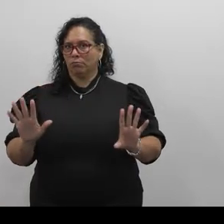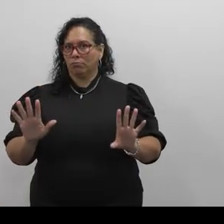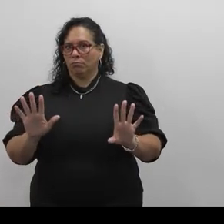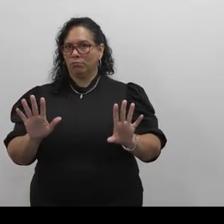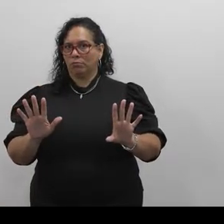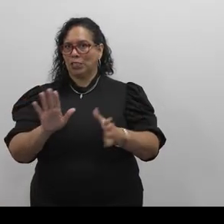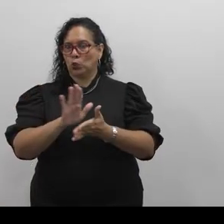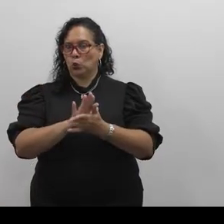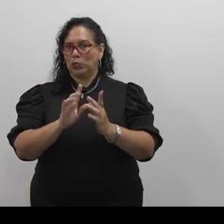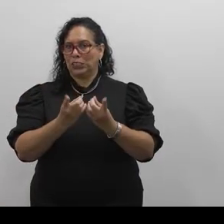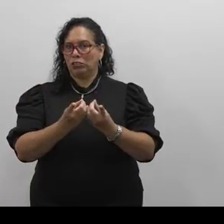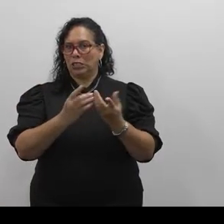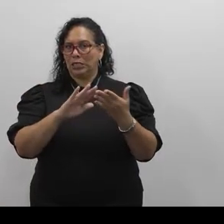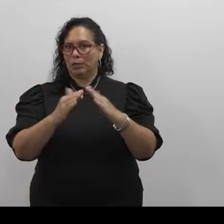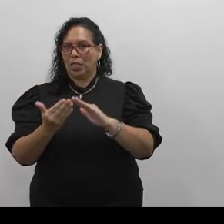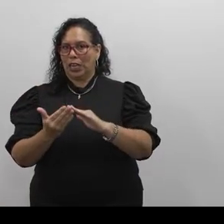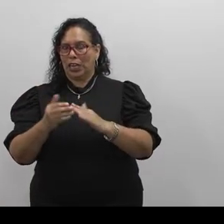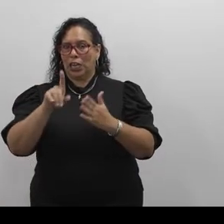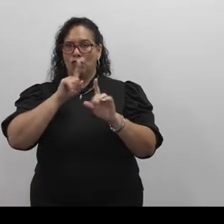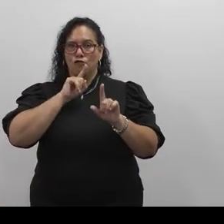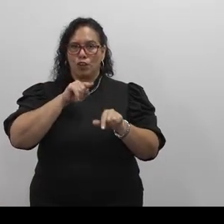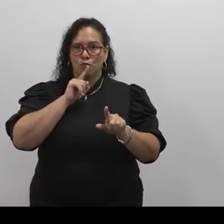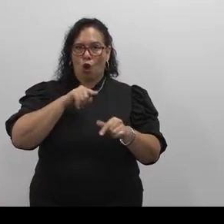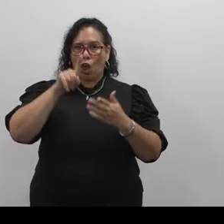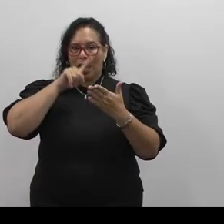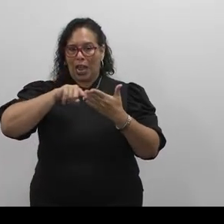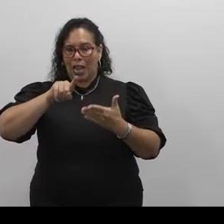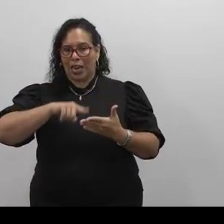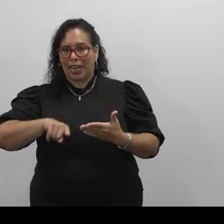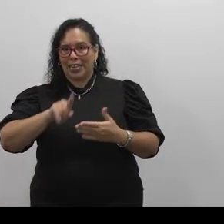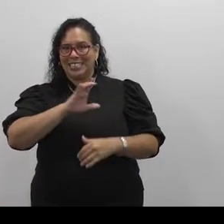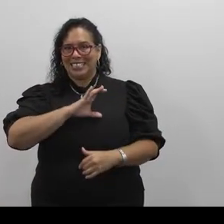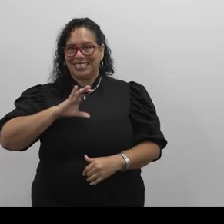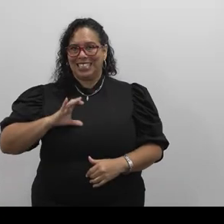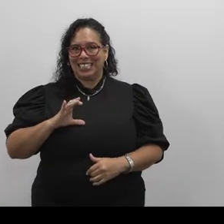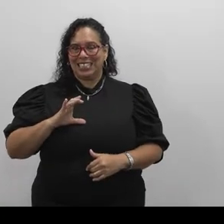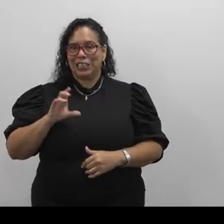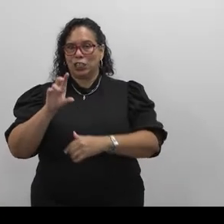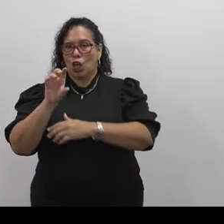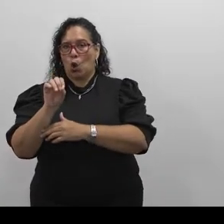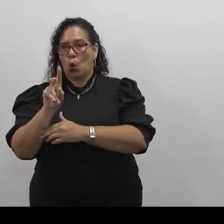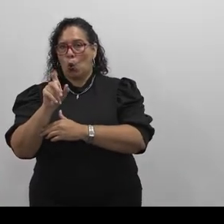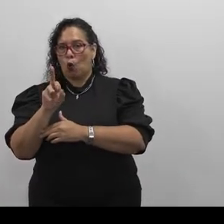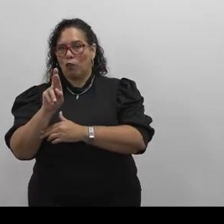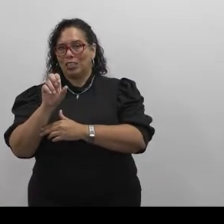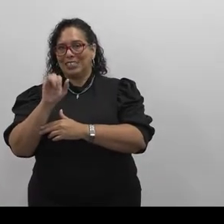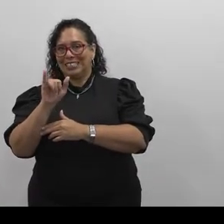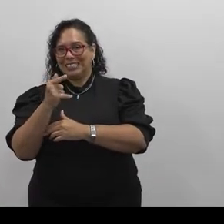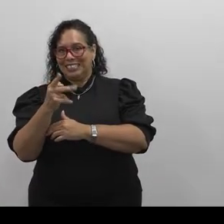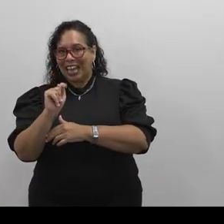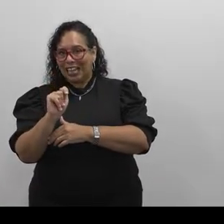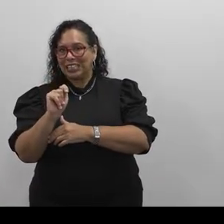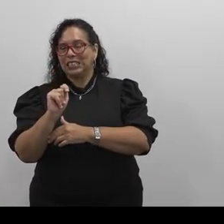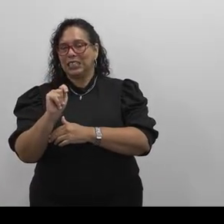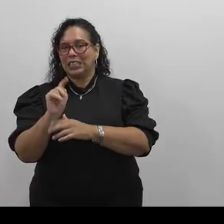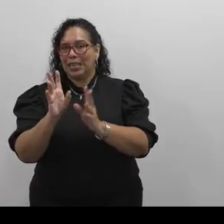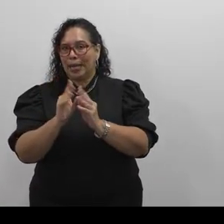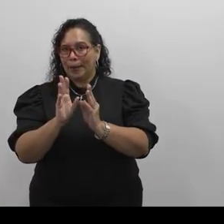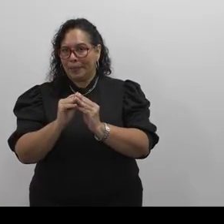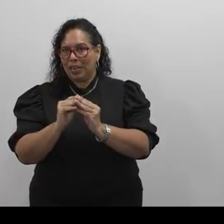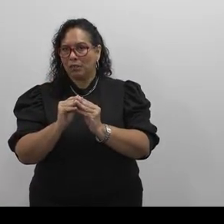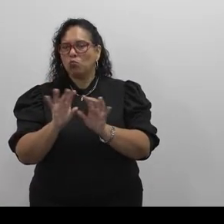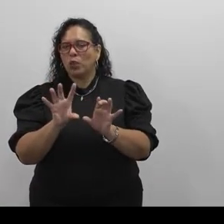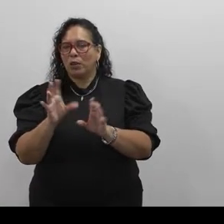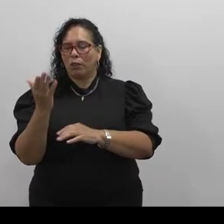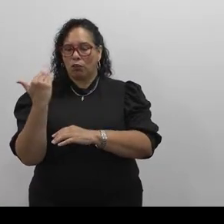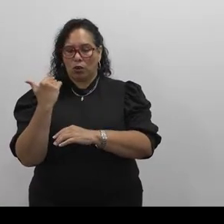actual reporting, auditing, the creation of citizens oversight committees, which we've done for previous bond efforts as well. But by and large, what